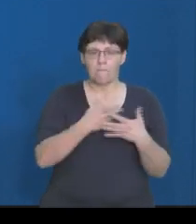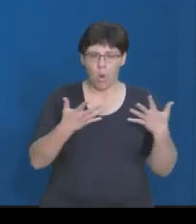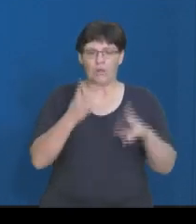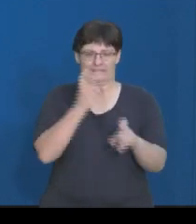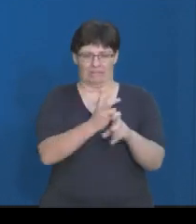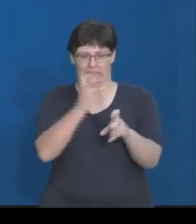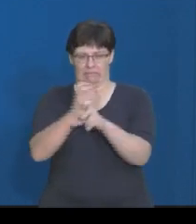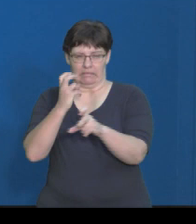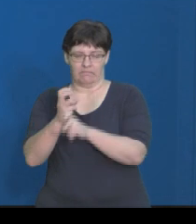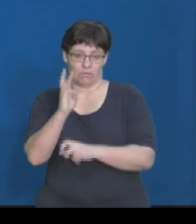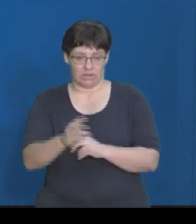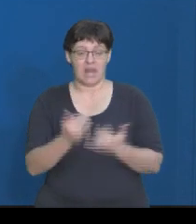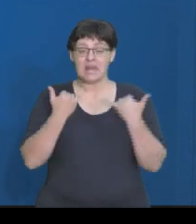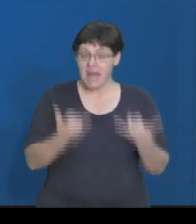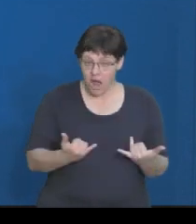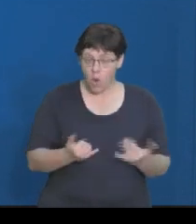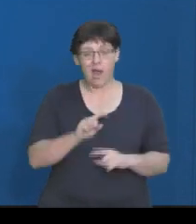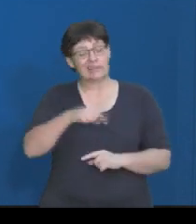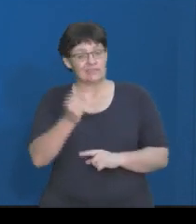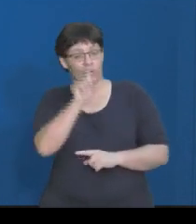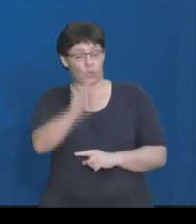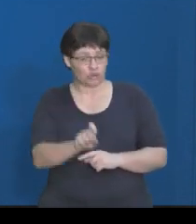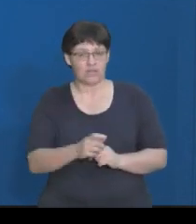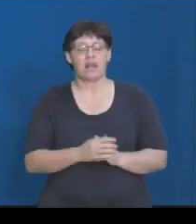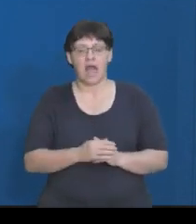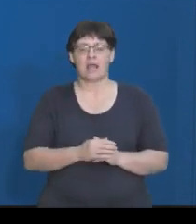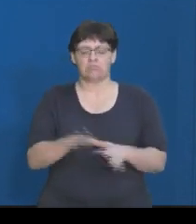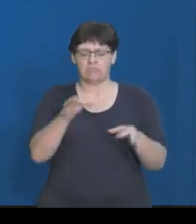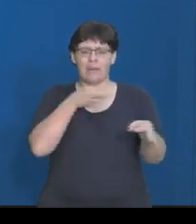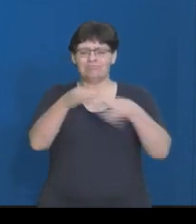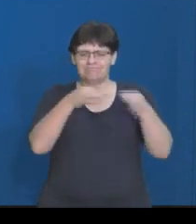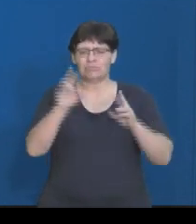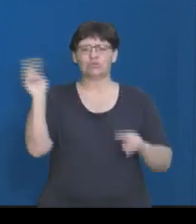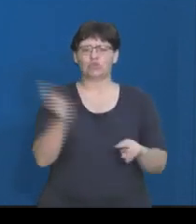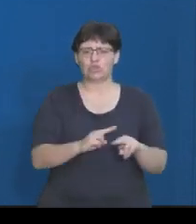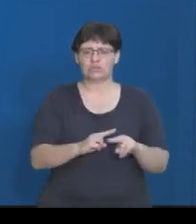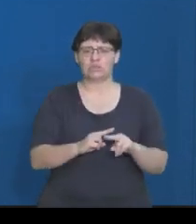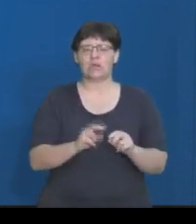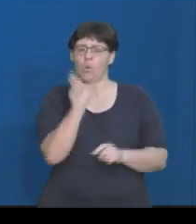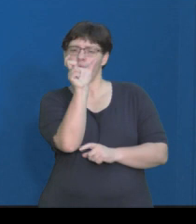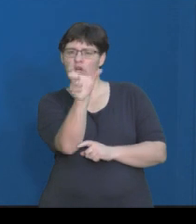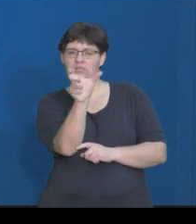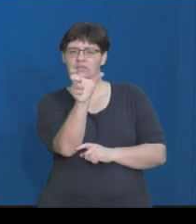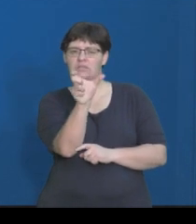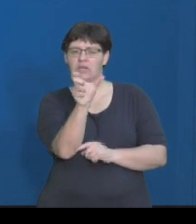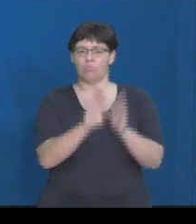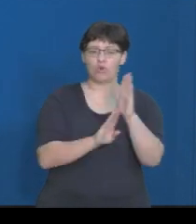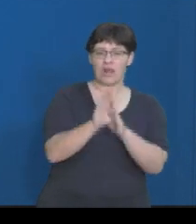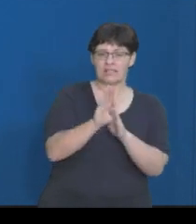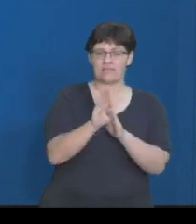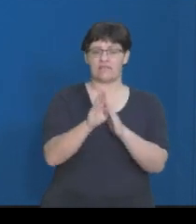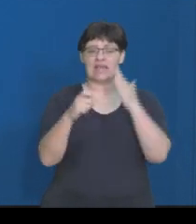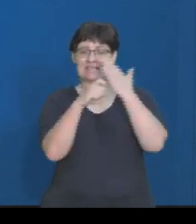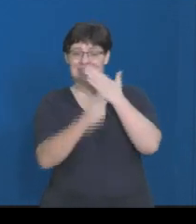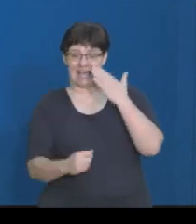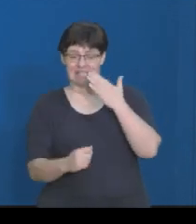scaffolding. Now you get typically another question like, briefly explain the term progressive tax rate. Now the